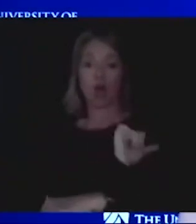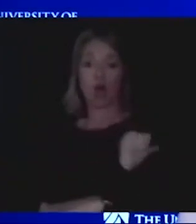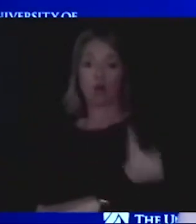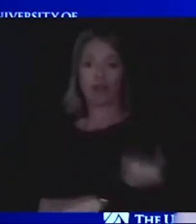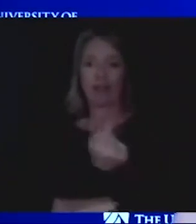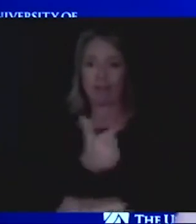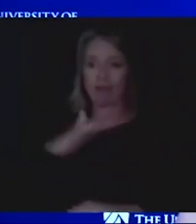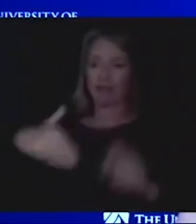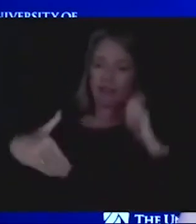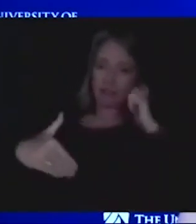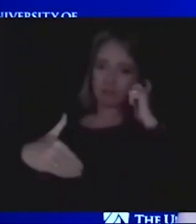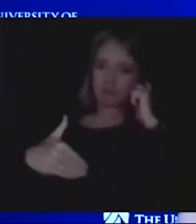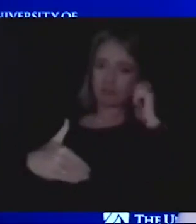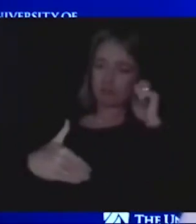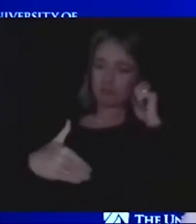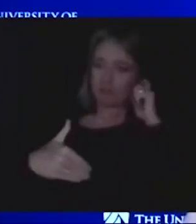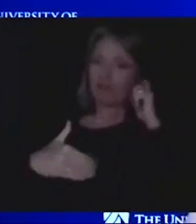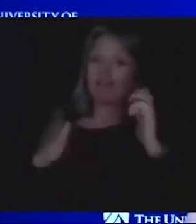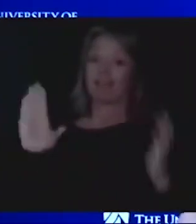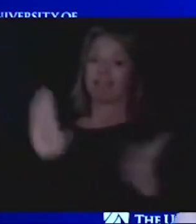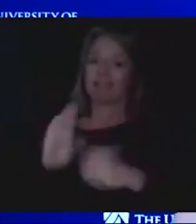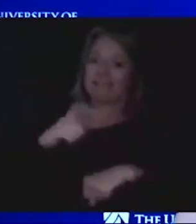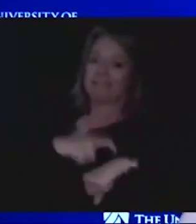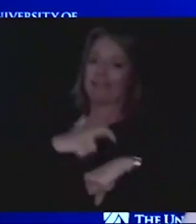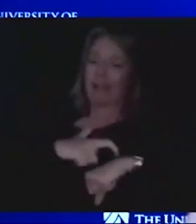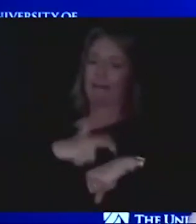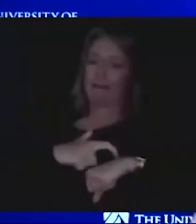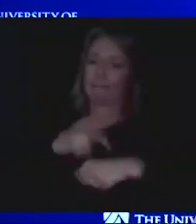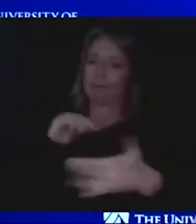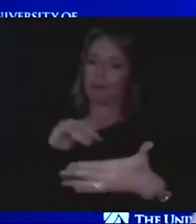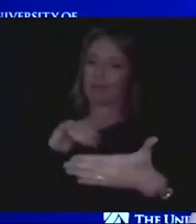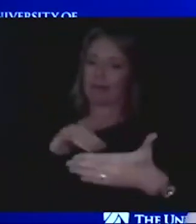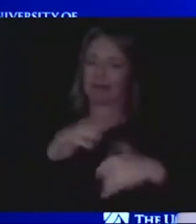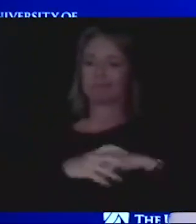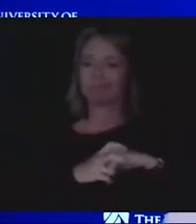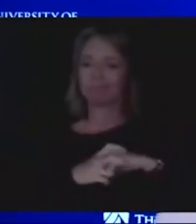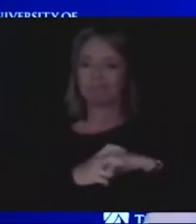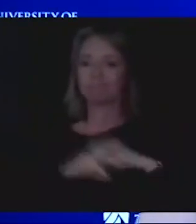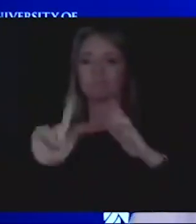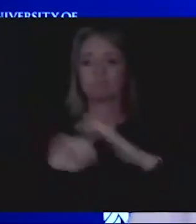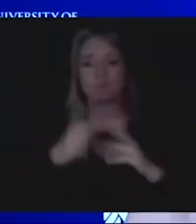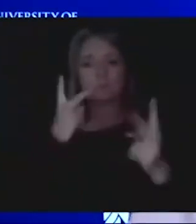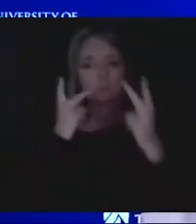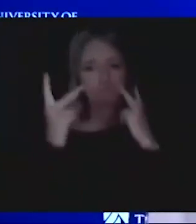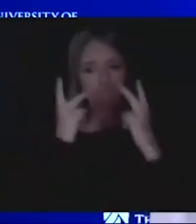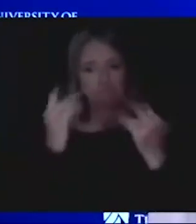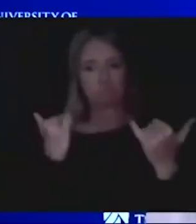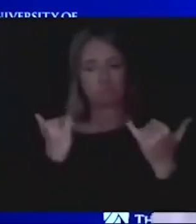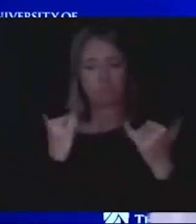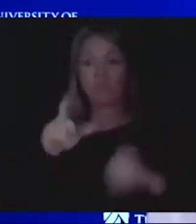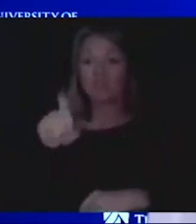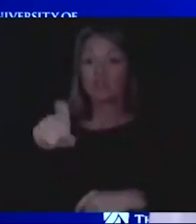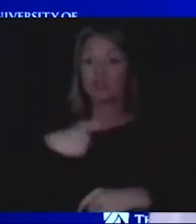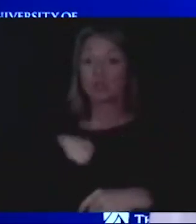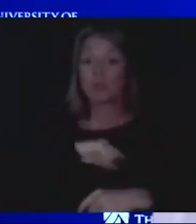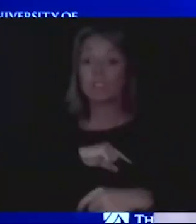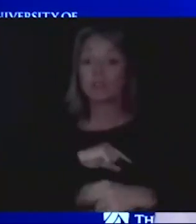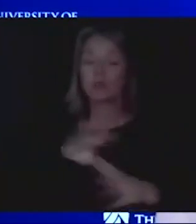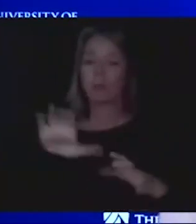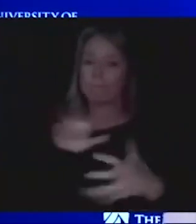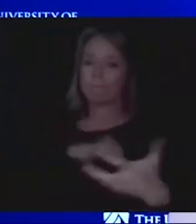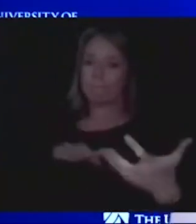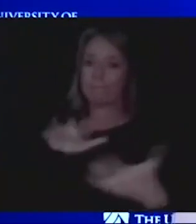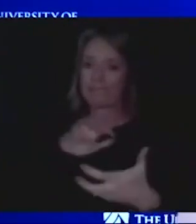time frame there, and now we're going to be starting to see that. And I think the big question will be, should we do mixed or